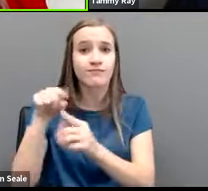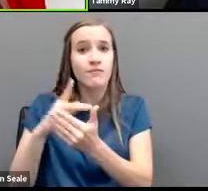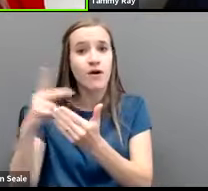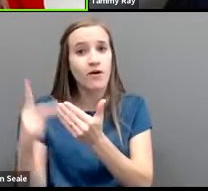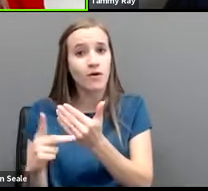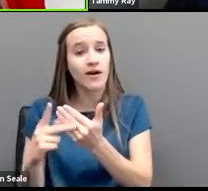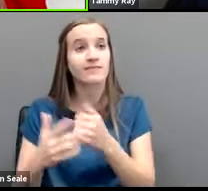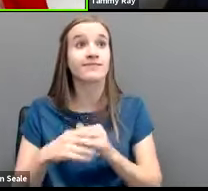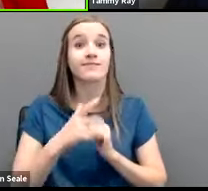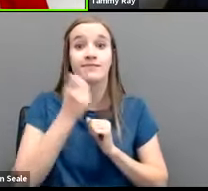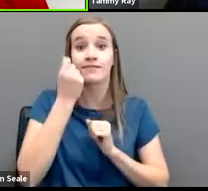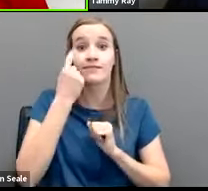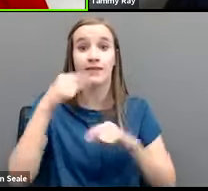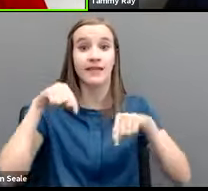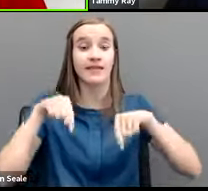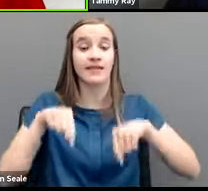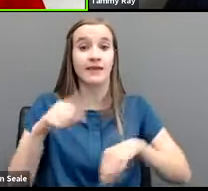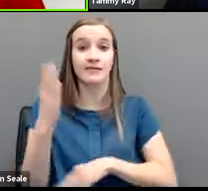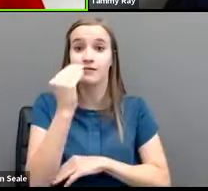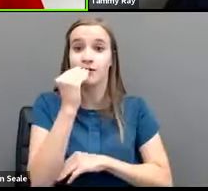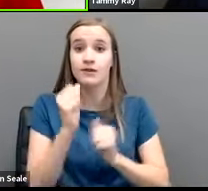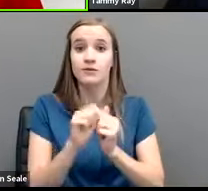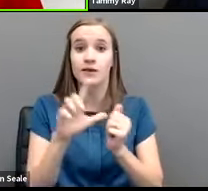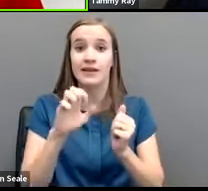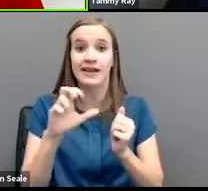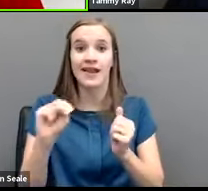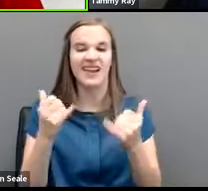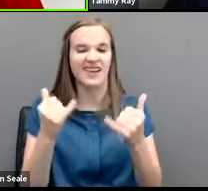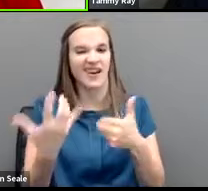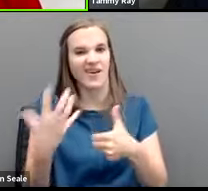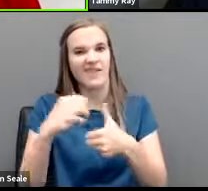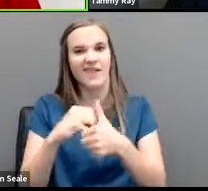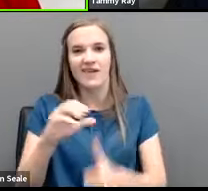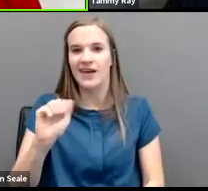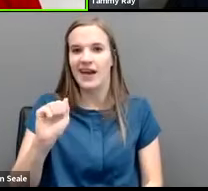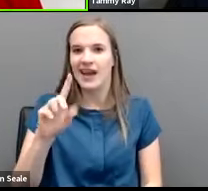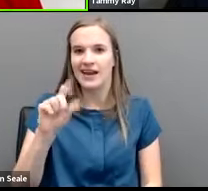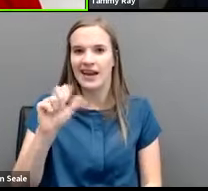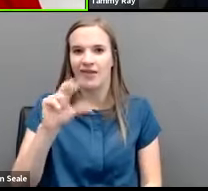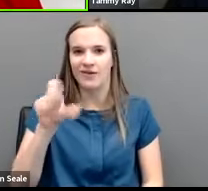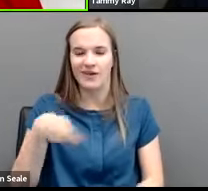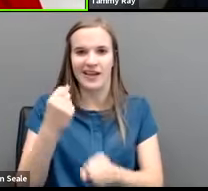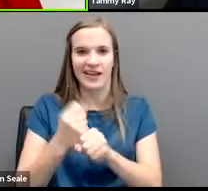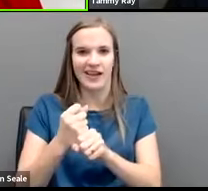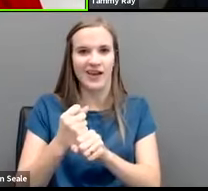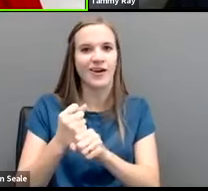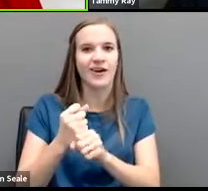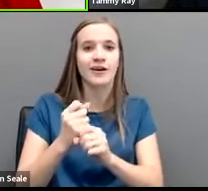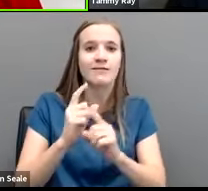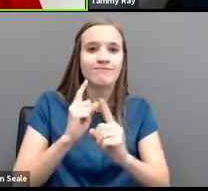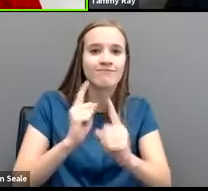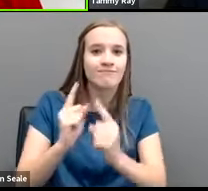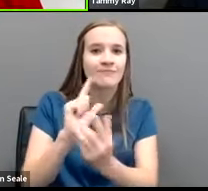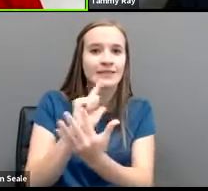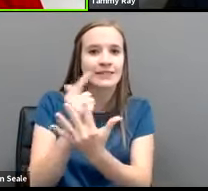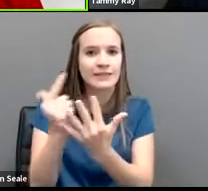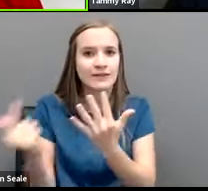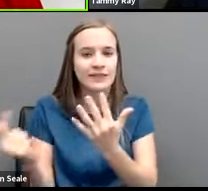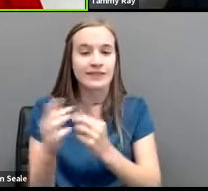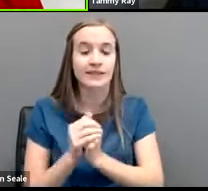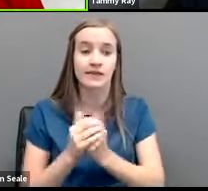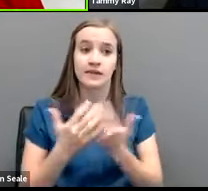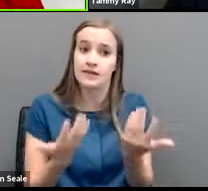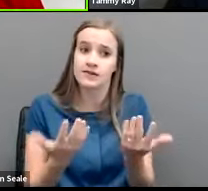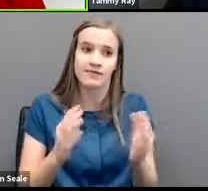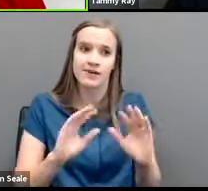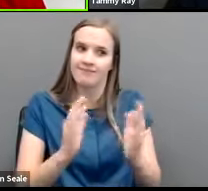part of our 30-year ADA series. And so you're obviously passionate about this. You obviously have